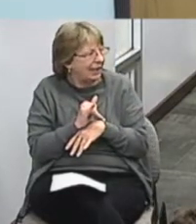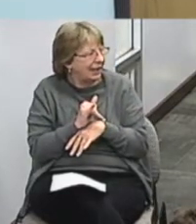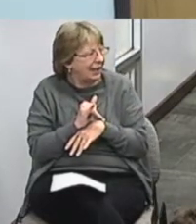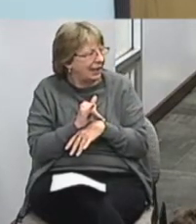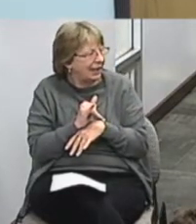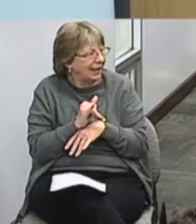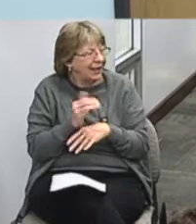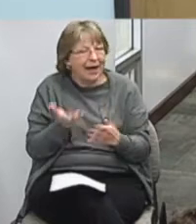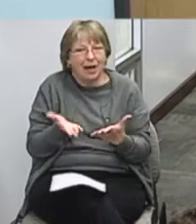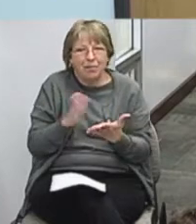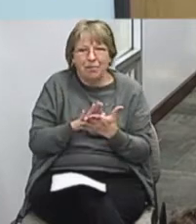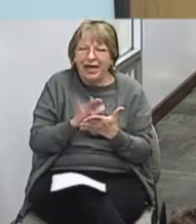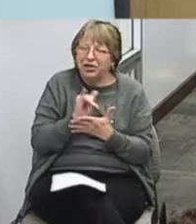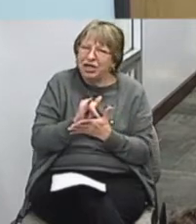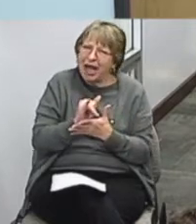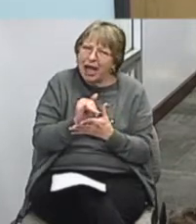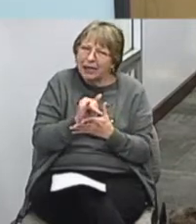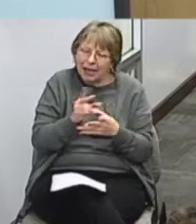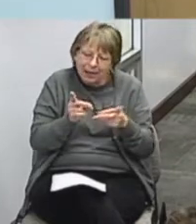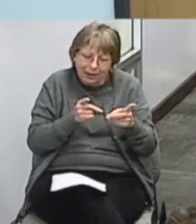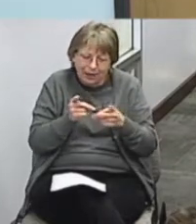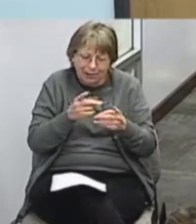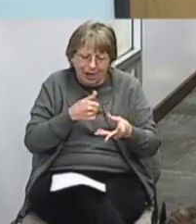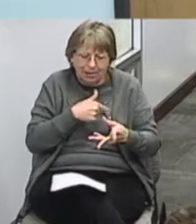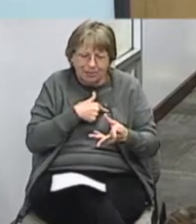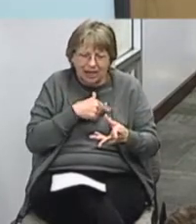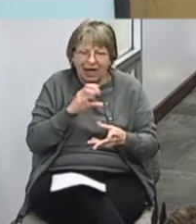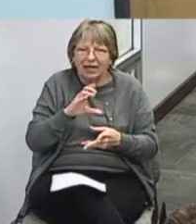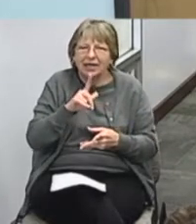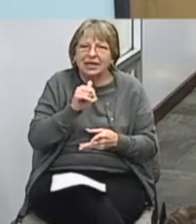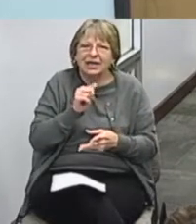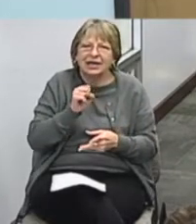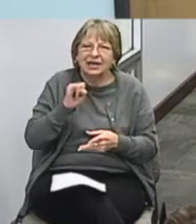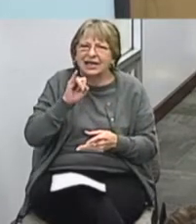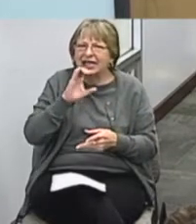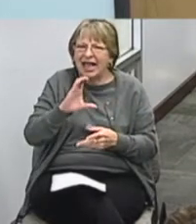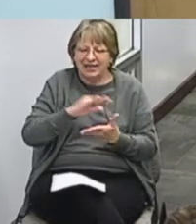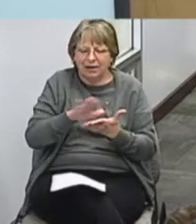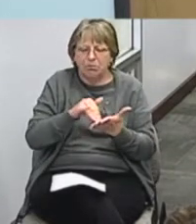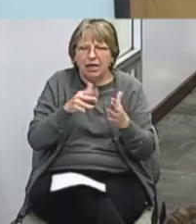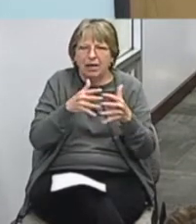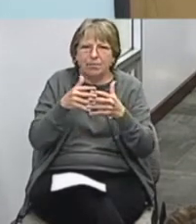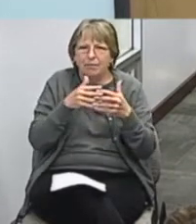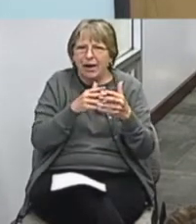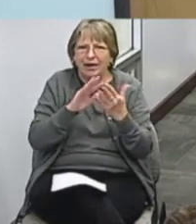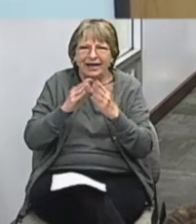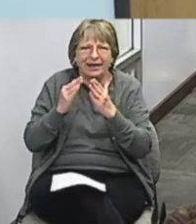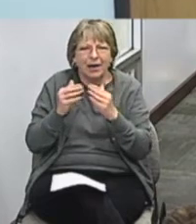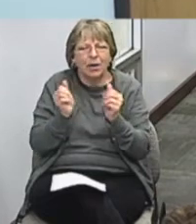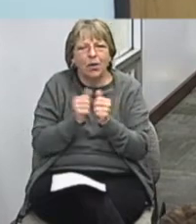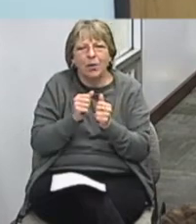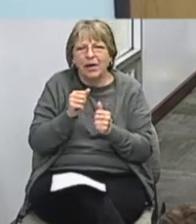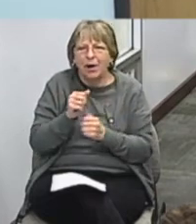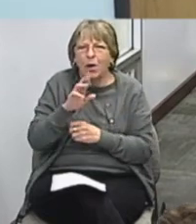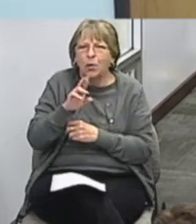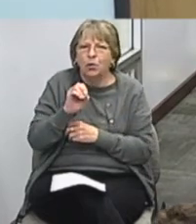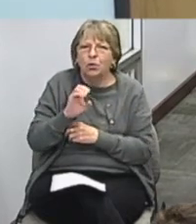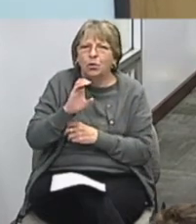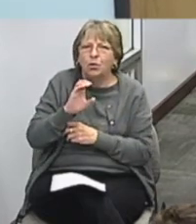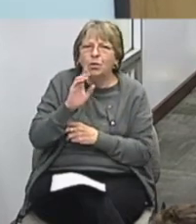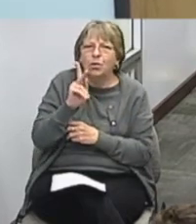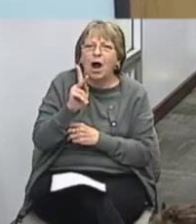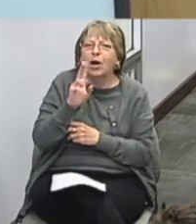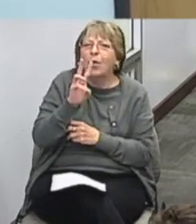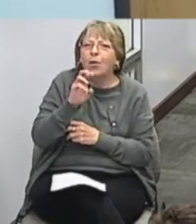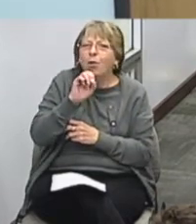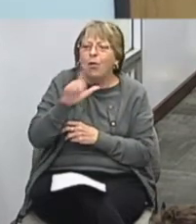describes Smallville as a classic middle American town with Norman Rockwell-esque features. In the center